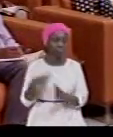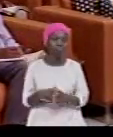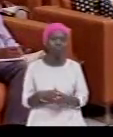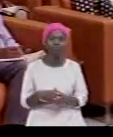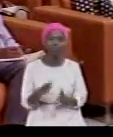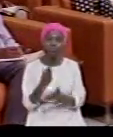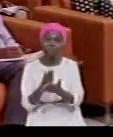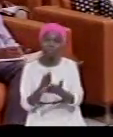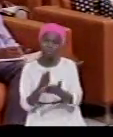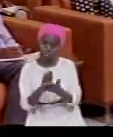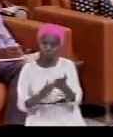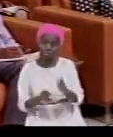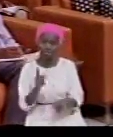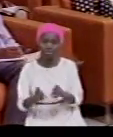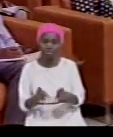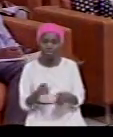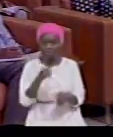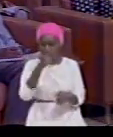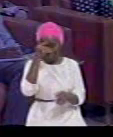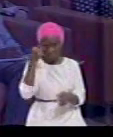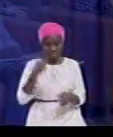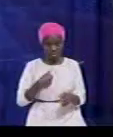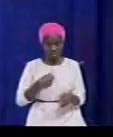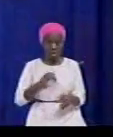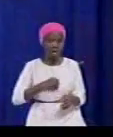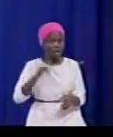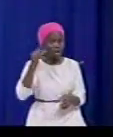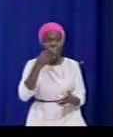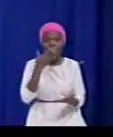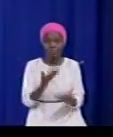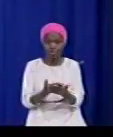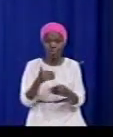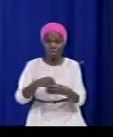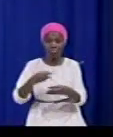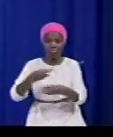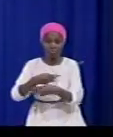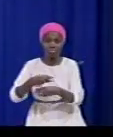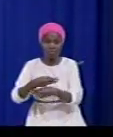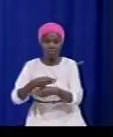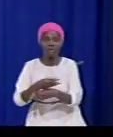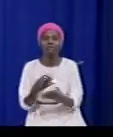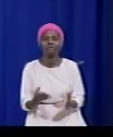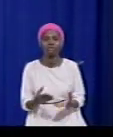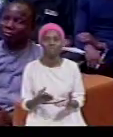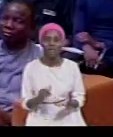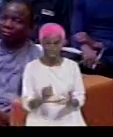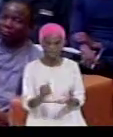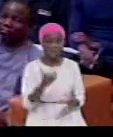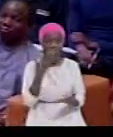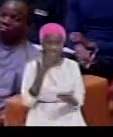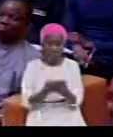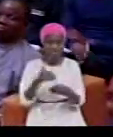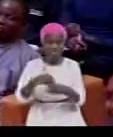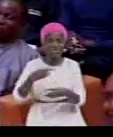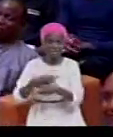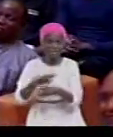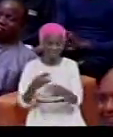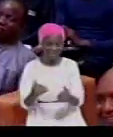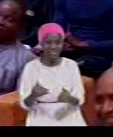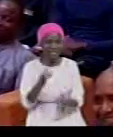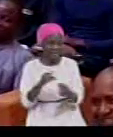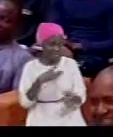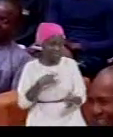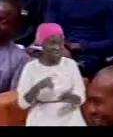the grace of God, I was good in mathematics. And I'm still good in mathematics. If you want to test me,